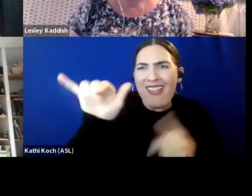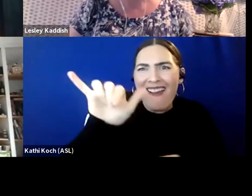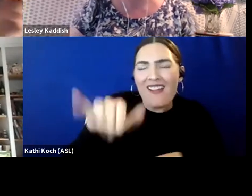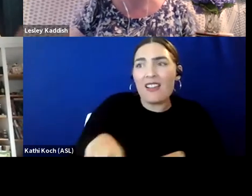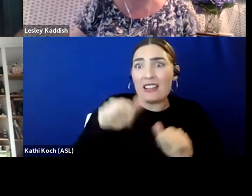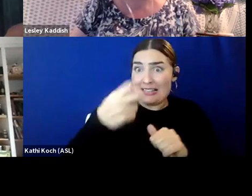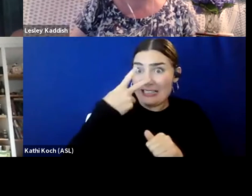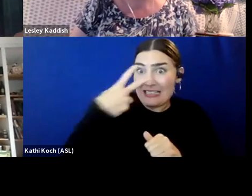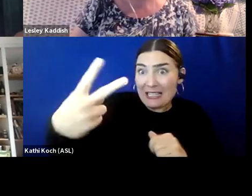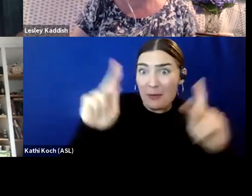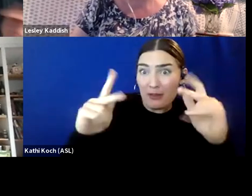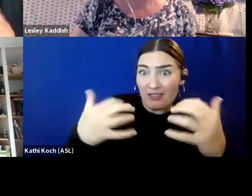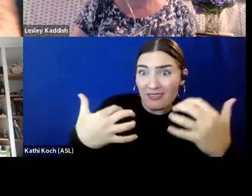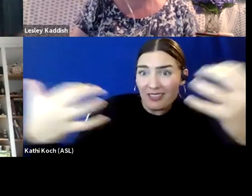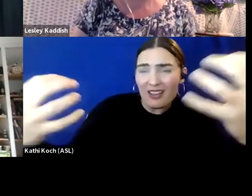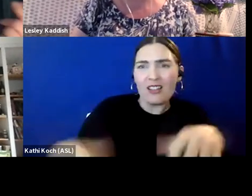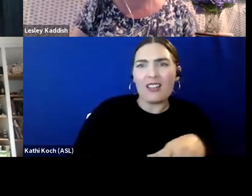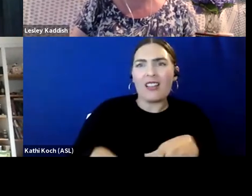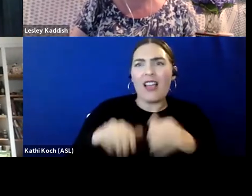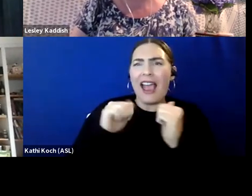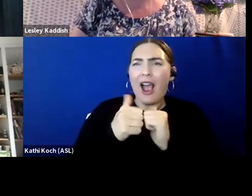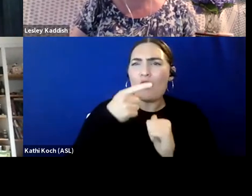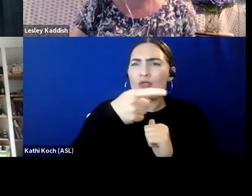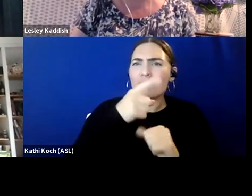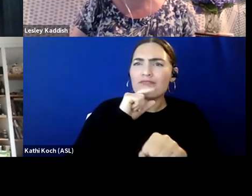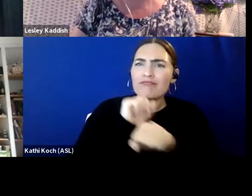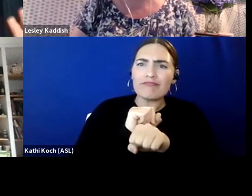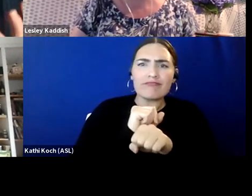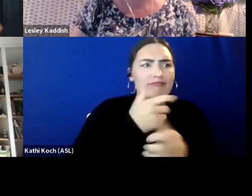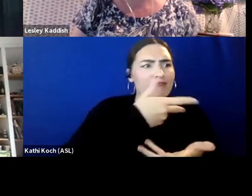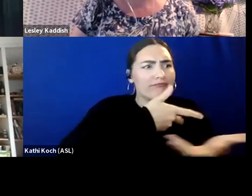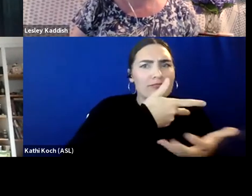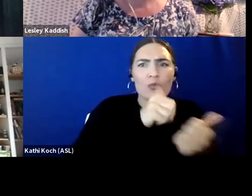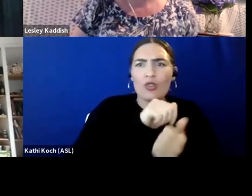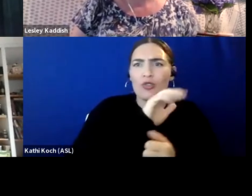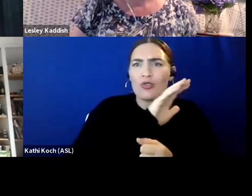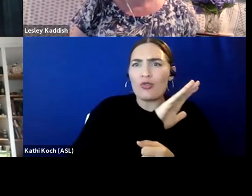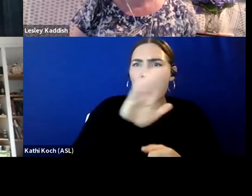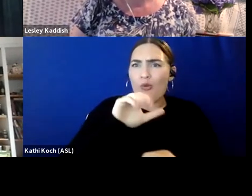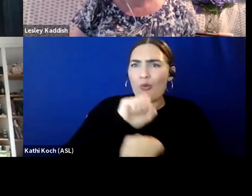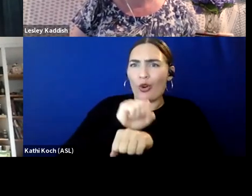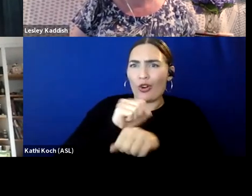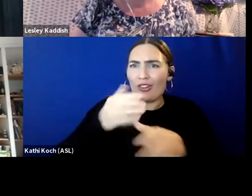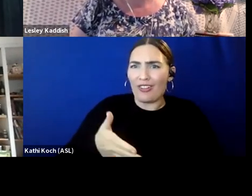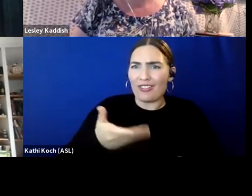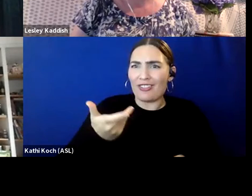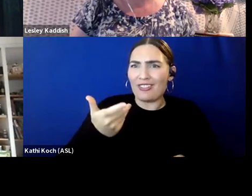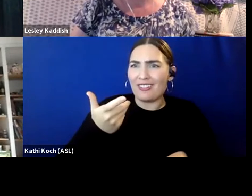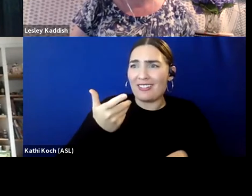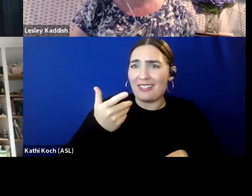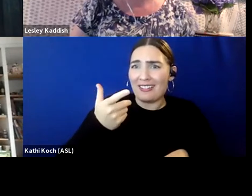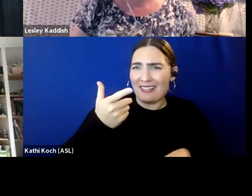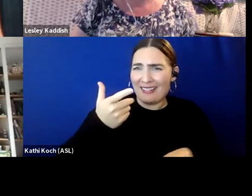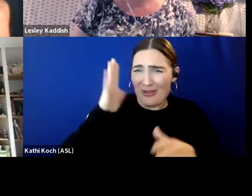How do you make contact with your colleagues, especially in chamber orchestra, where it's just this small group? And is it like telepathic